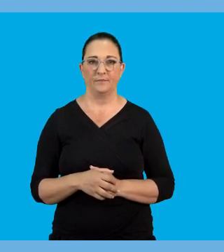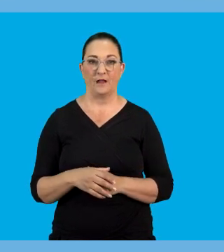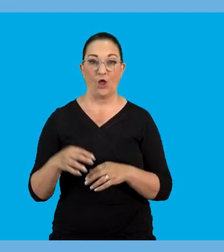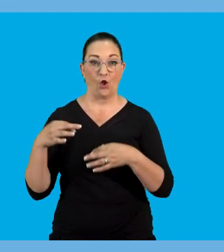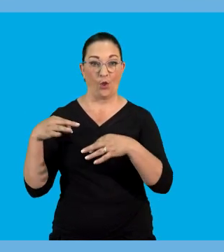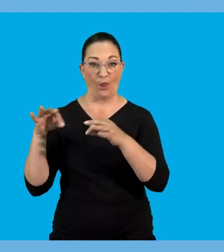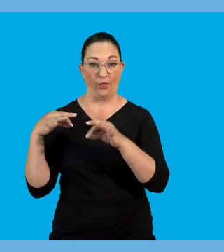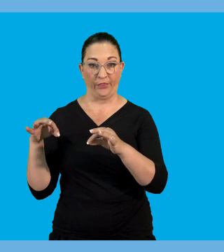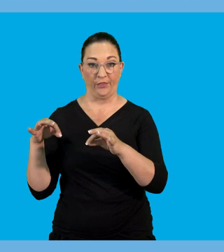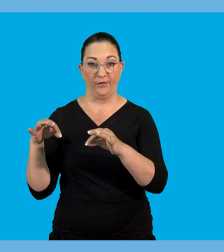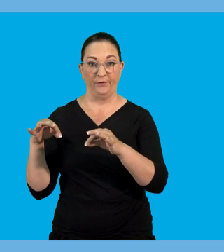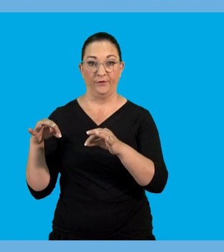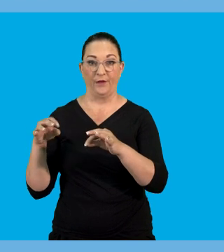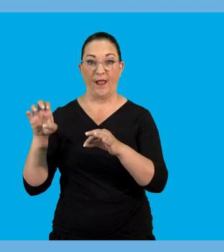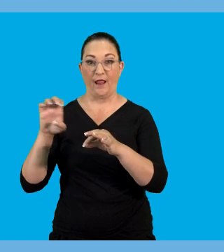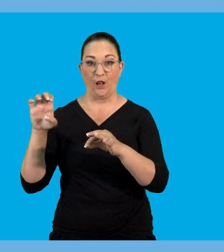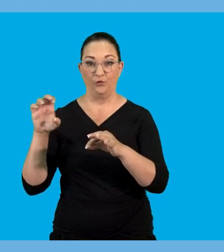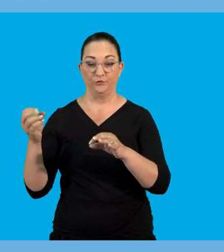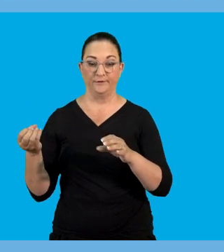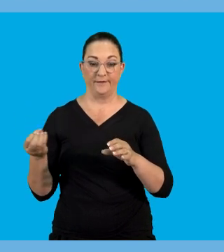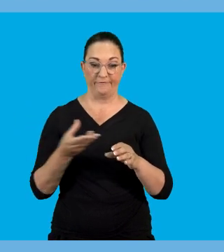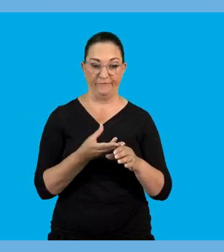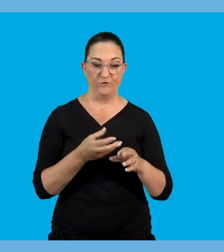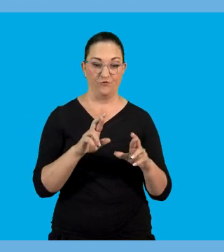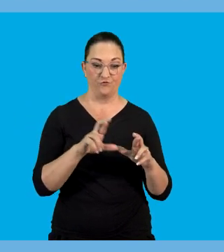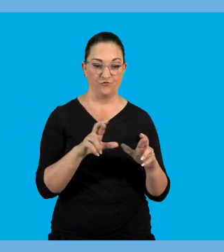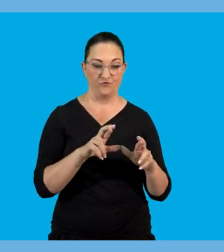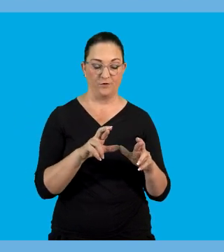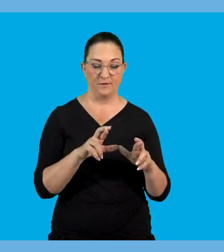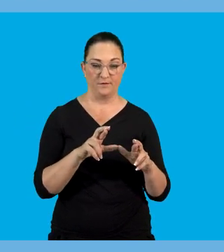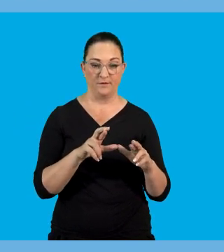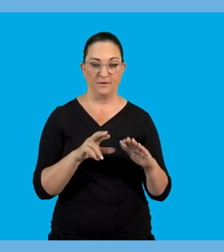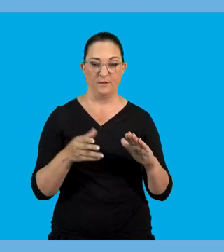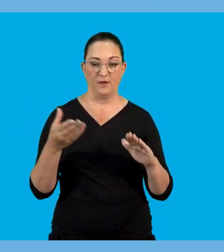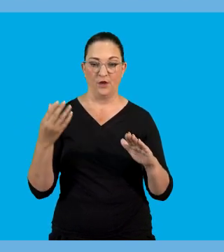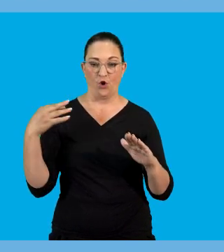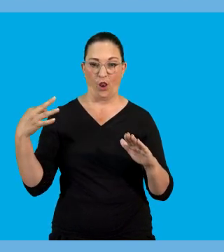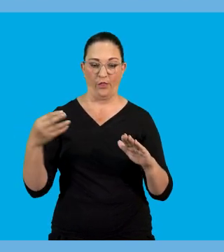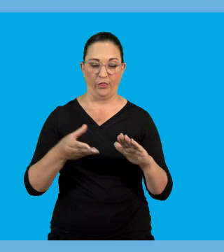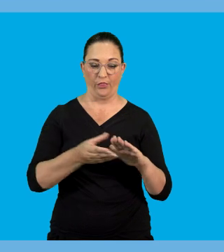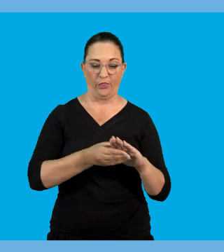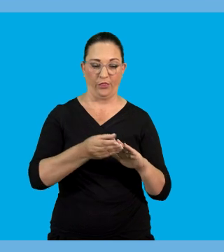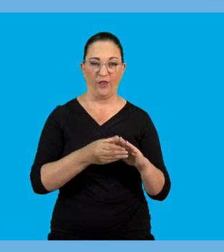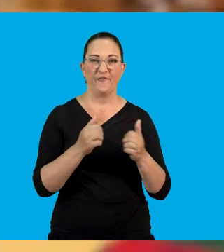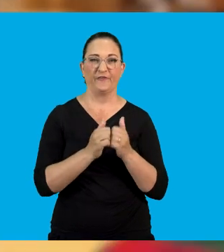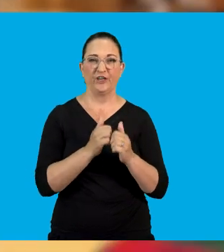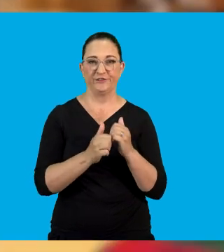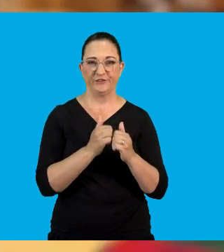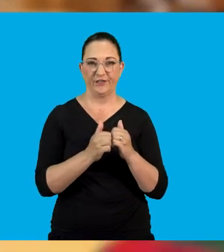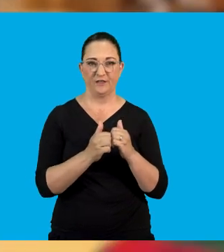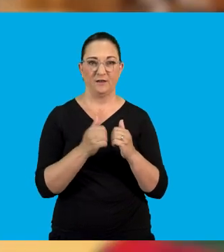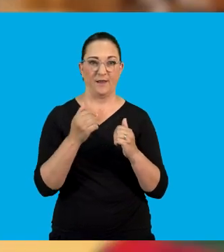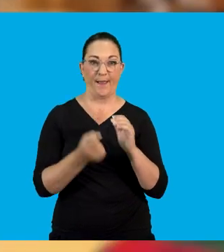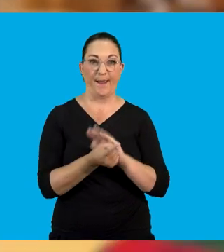we know that the cloth will transfer the electrons to the ruler. So as they are rubbing each other, there's going to be